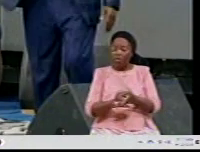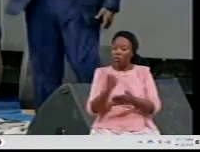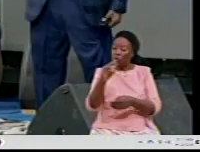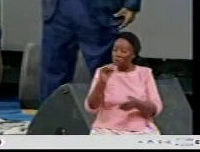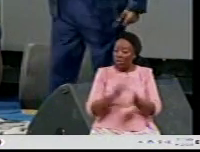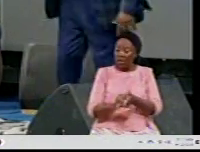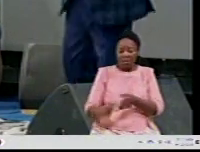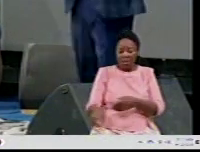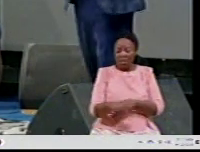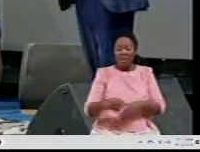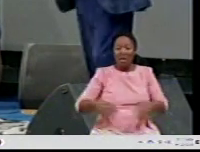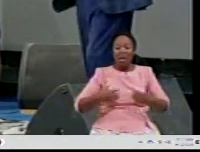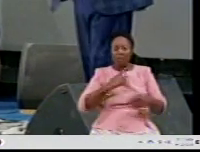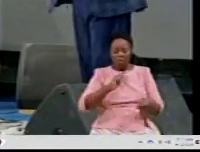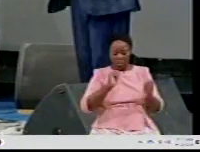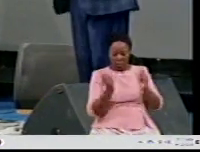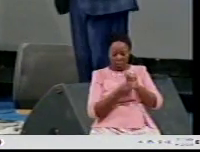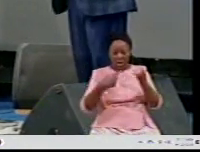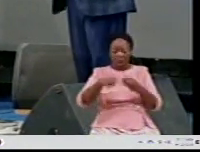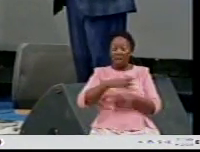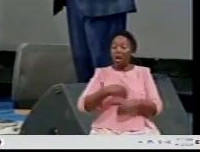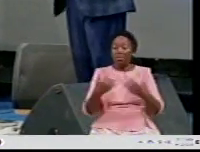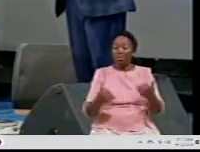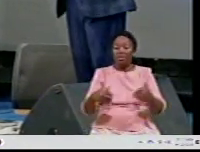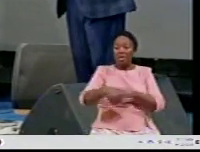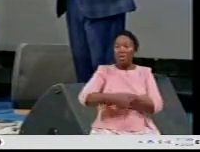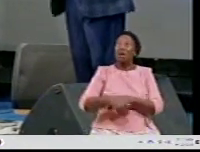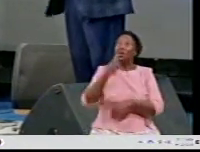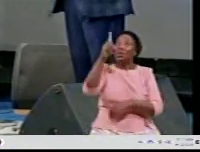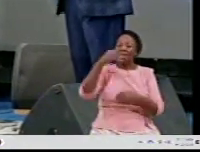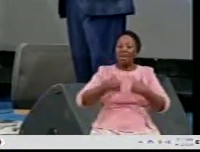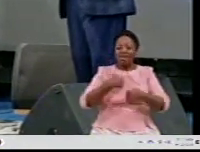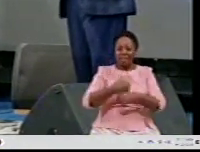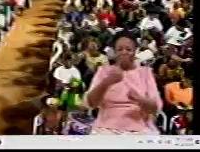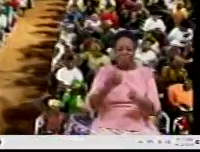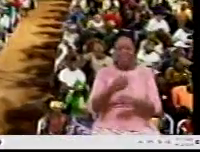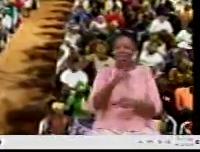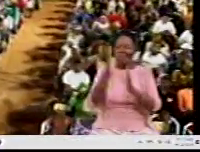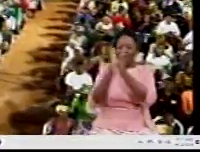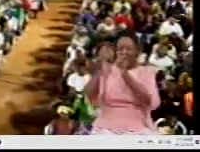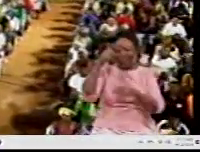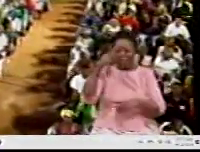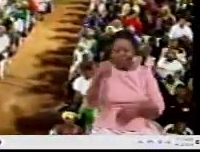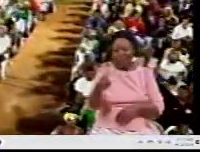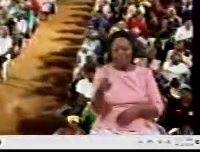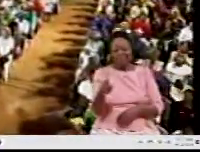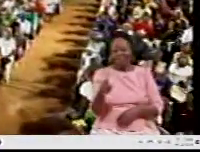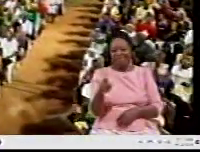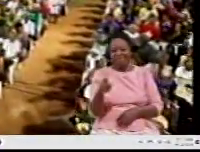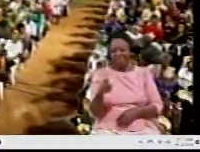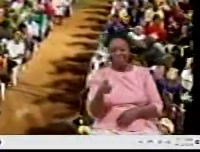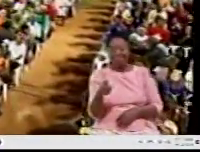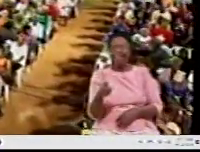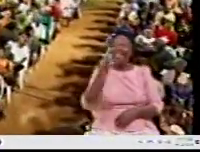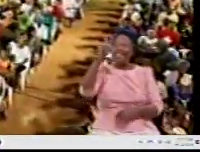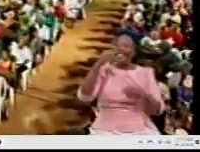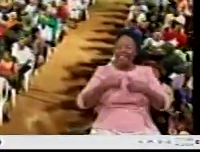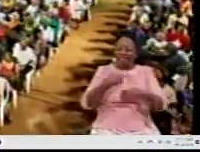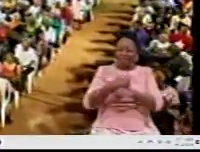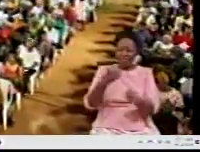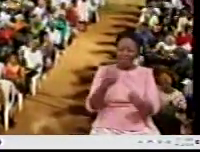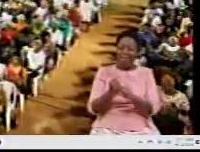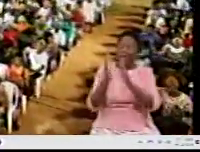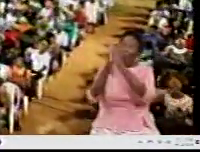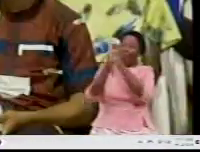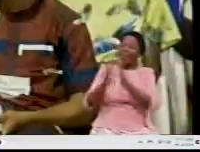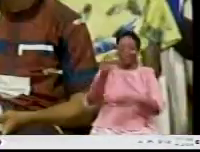lives will turn around. And tonight, he has made intercession for you. He has made